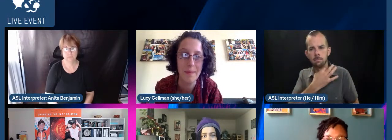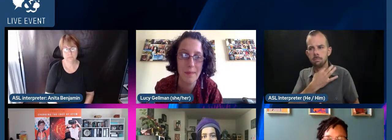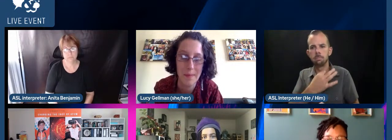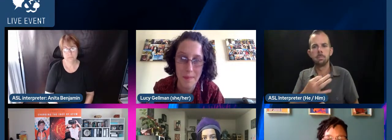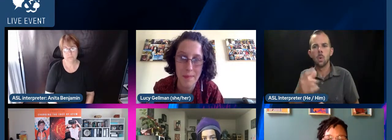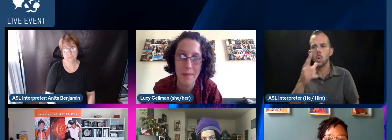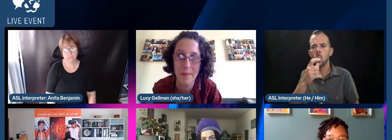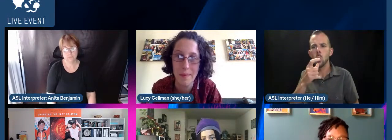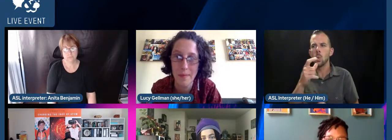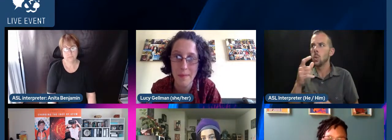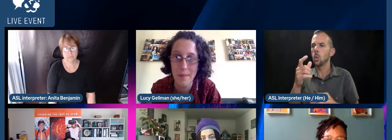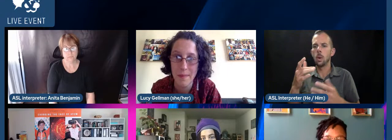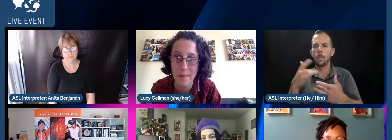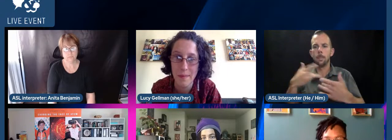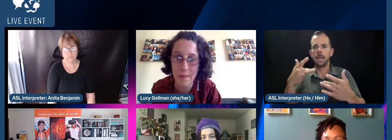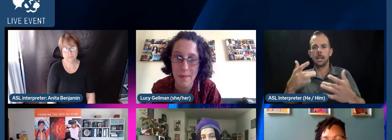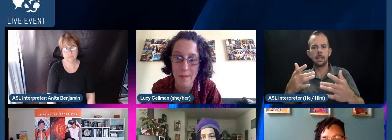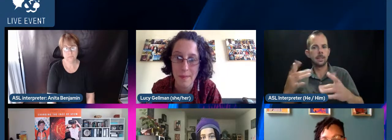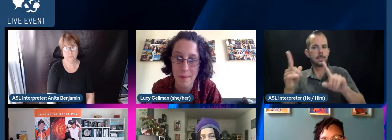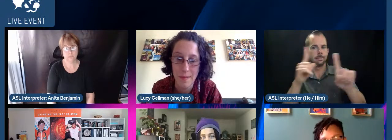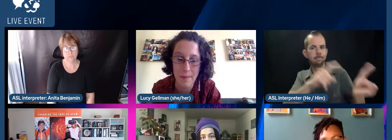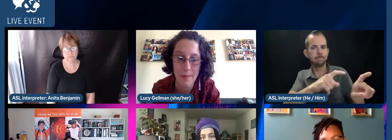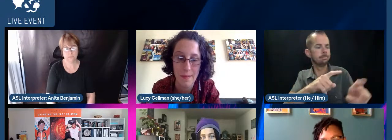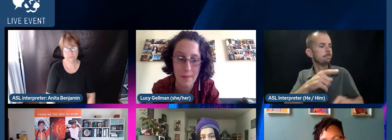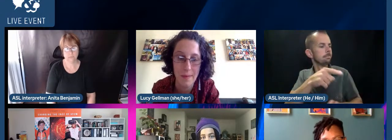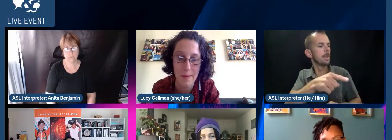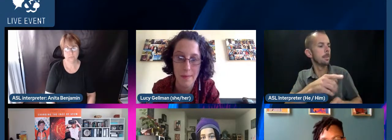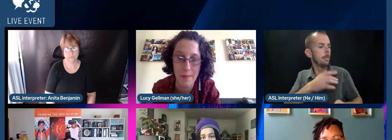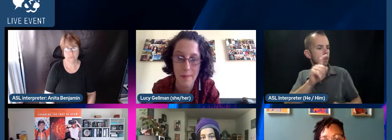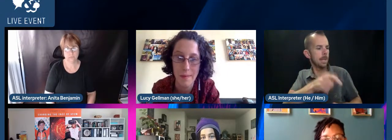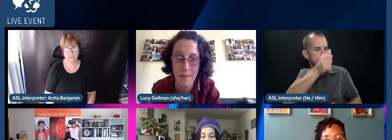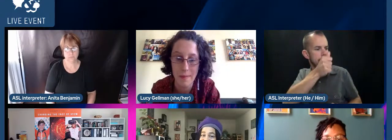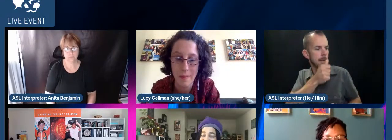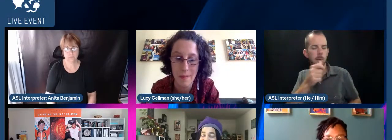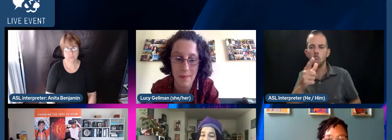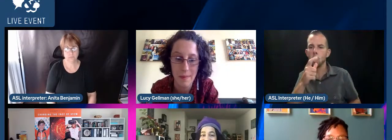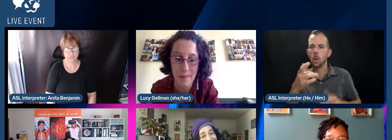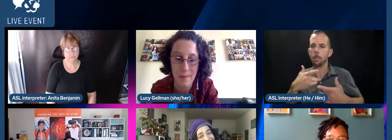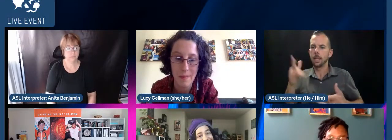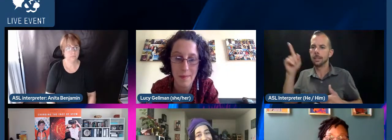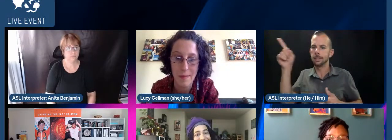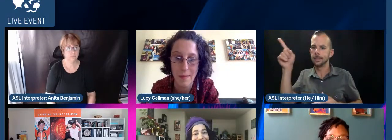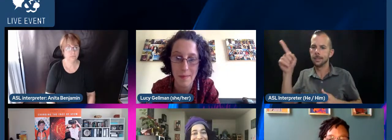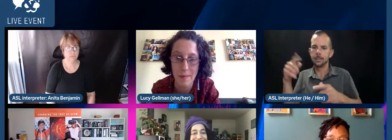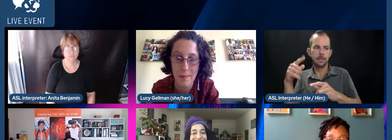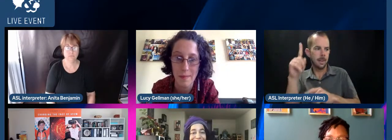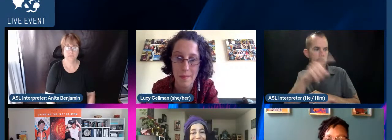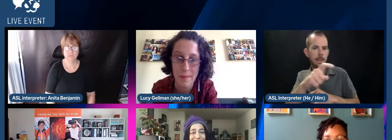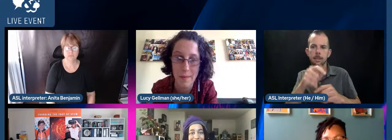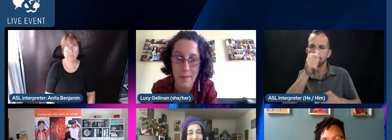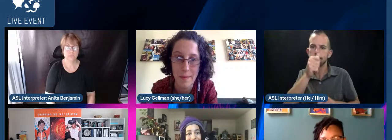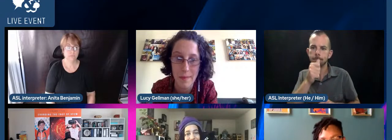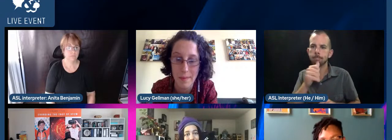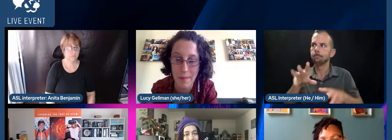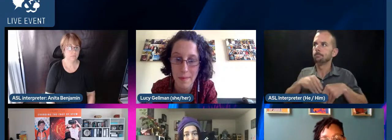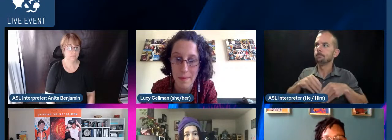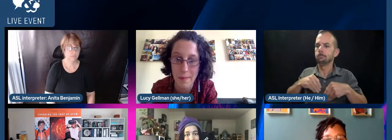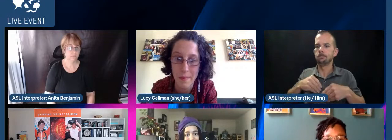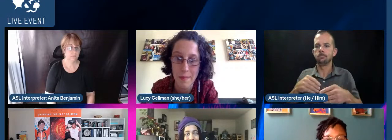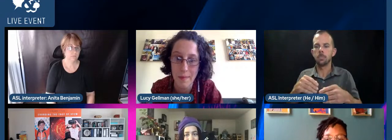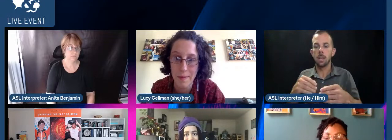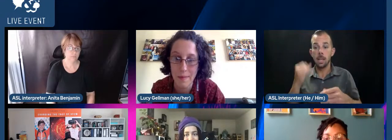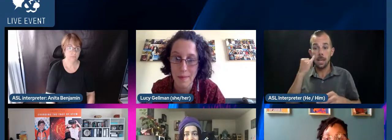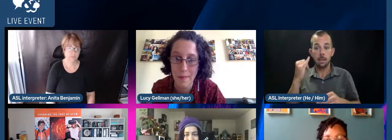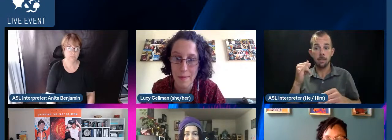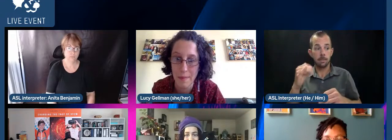how often are people asked to be patient with the anger of disabled people? How often are people asked to be patient with the anger of trans people or